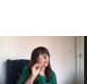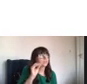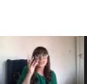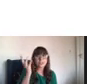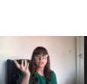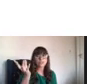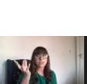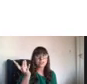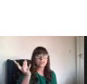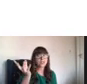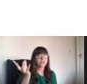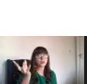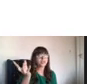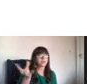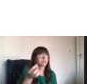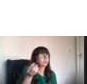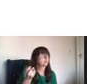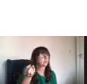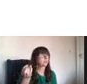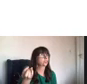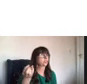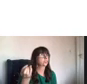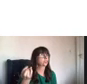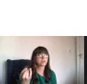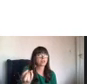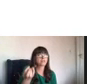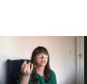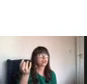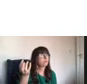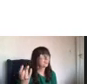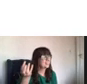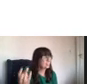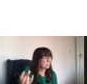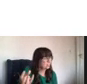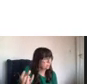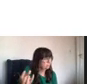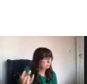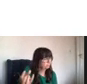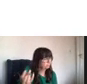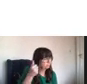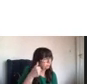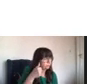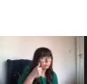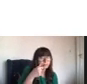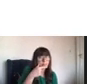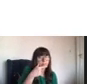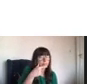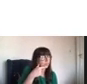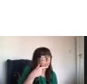And so sexual orientation inequality was best understood in terms of recognition.